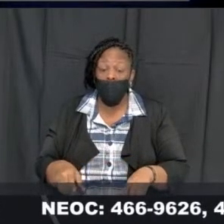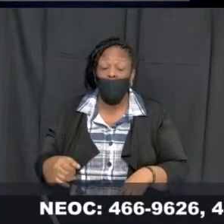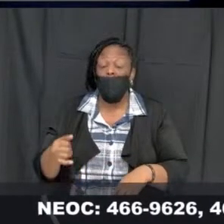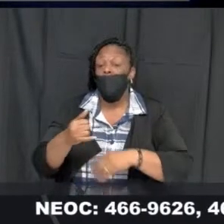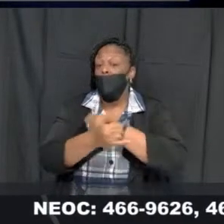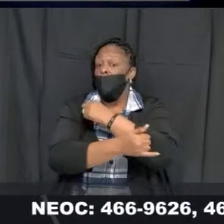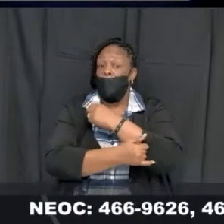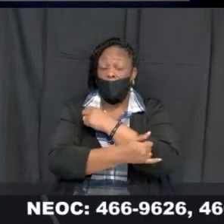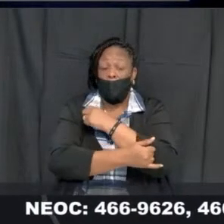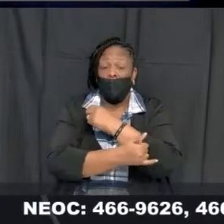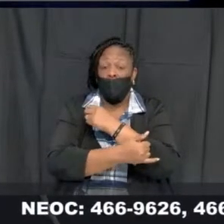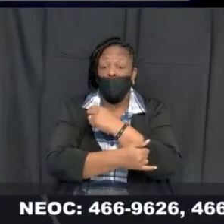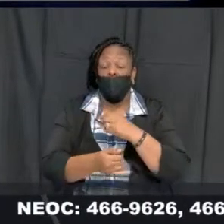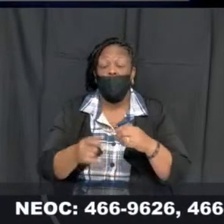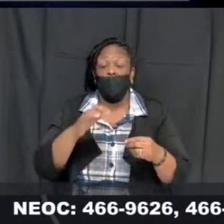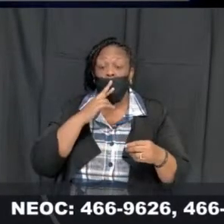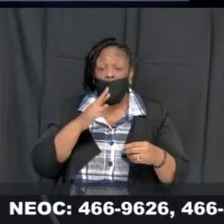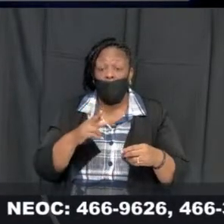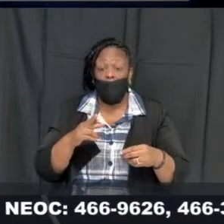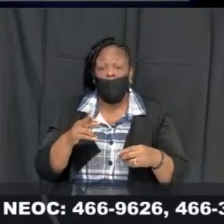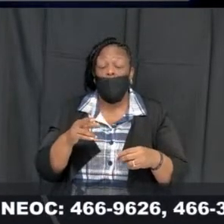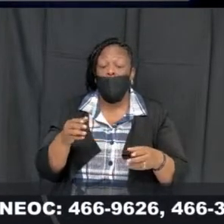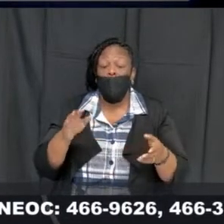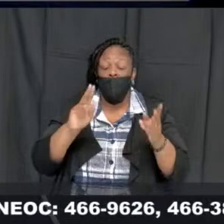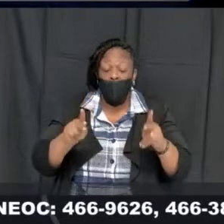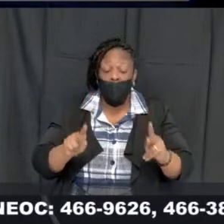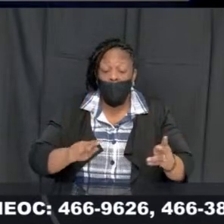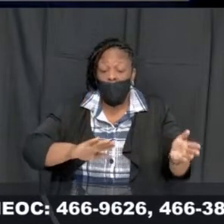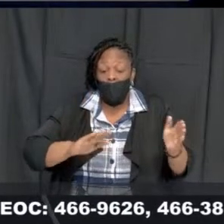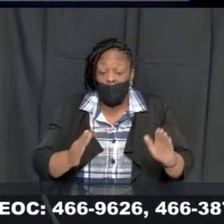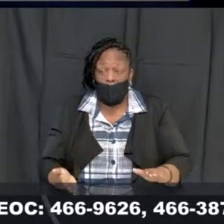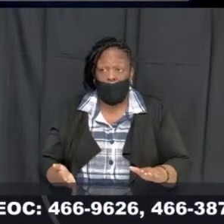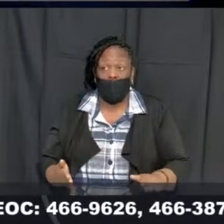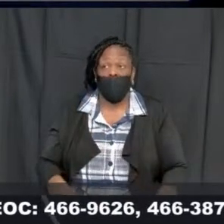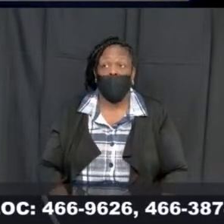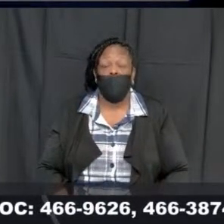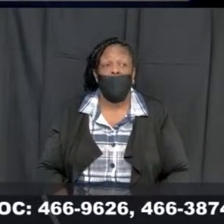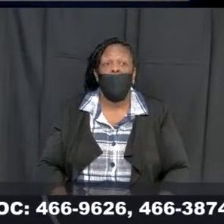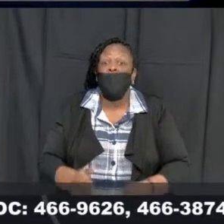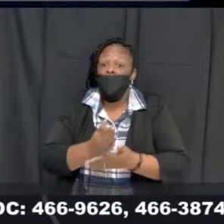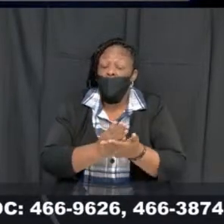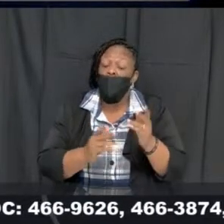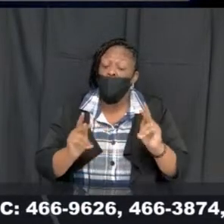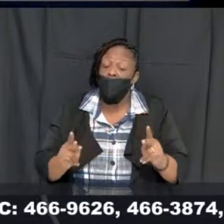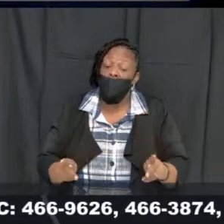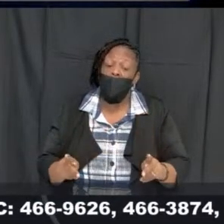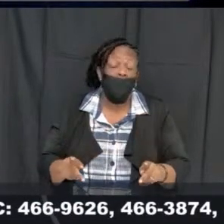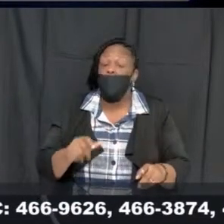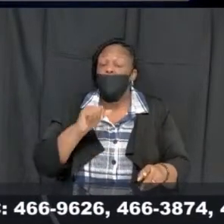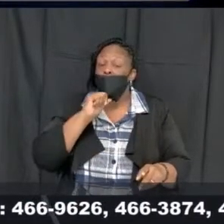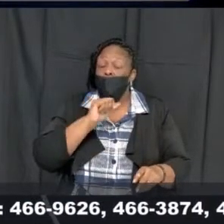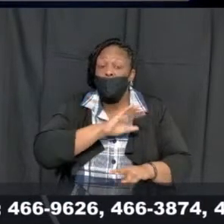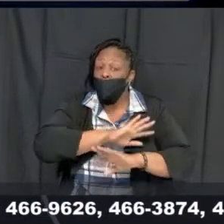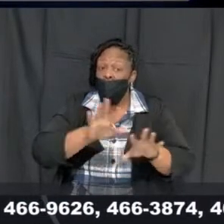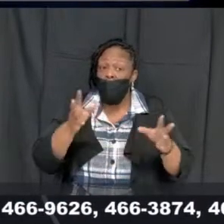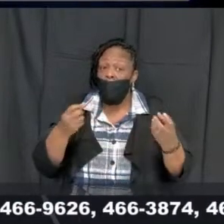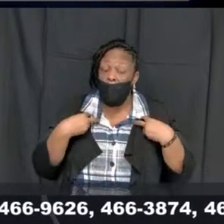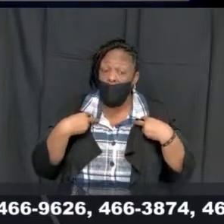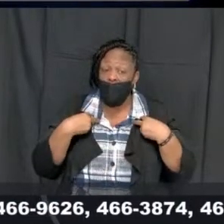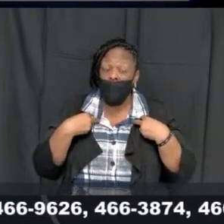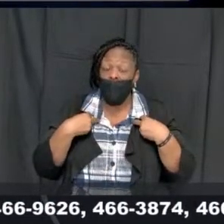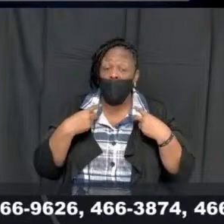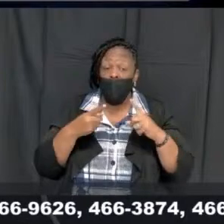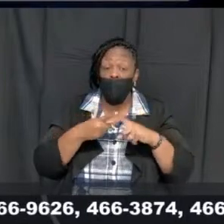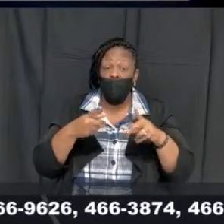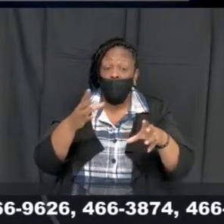the representatives of trade unions who argue that their members have the right not to take vaccines might consider enlightening them about the benefits of